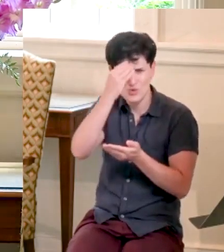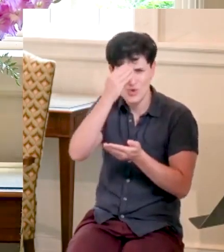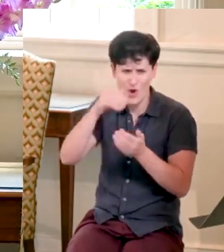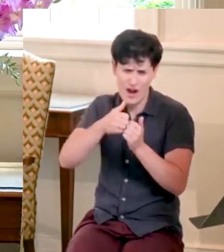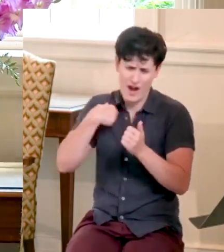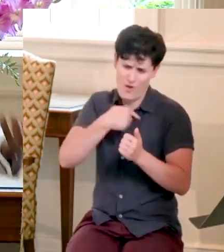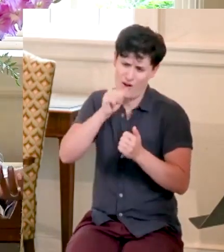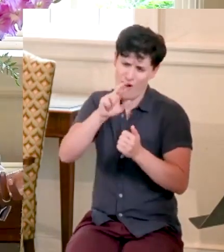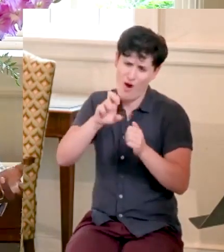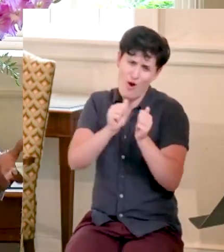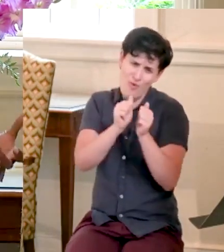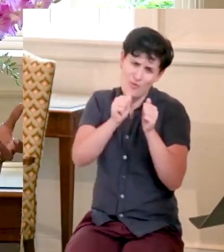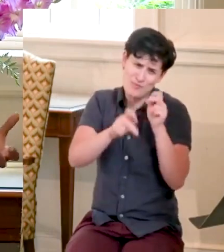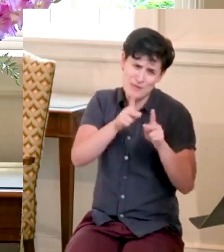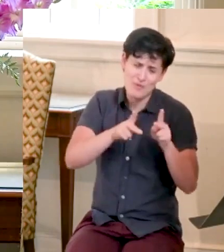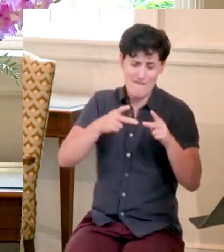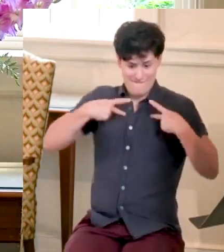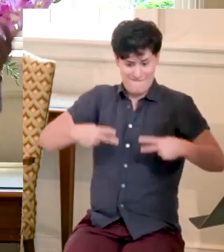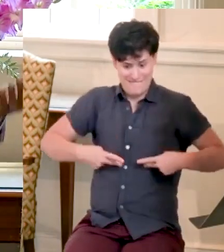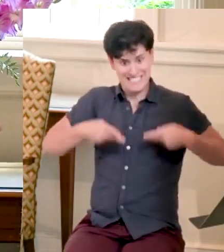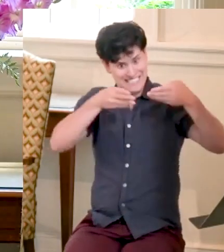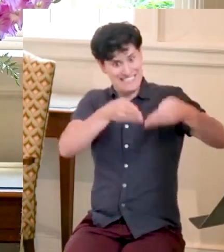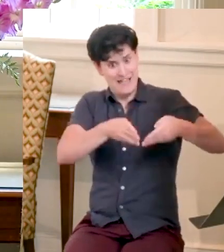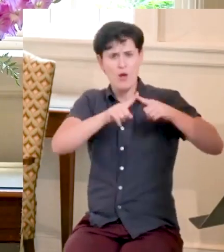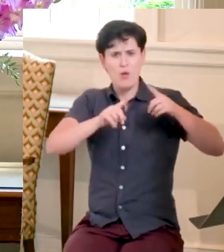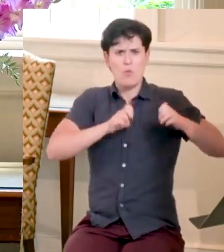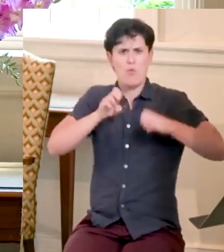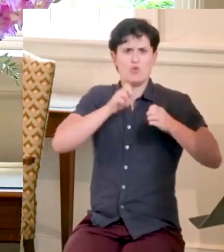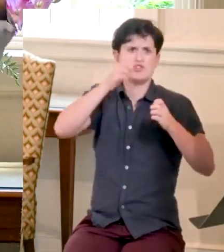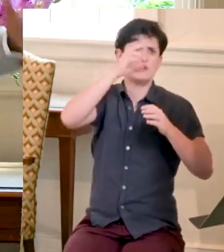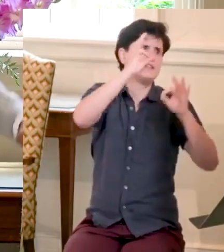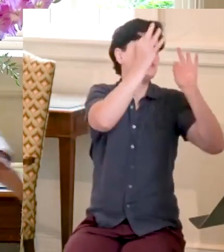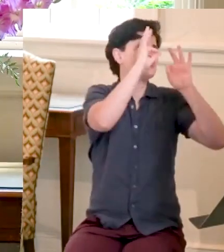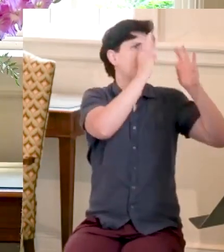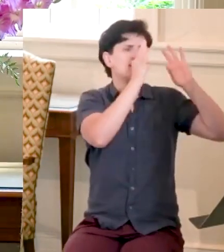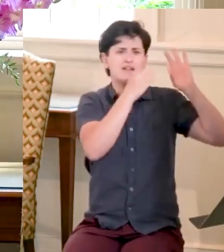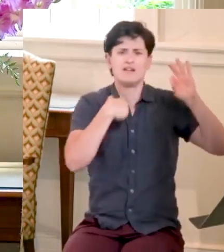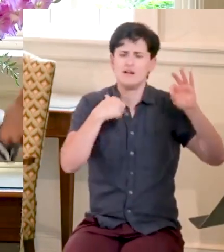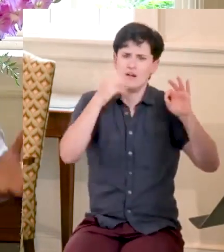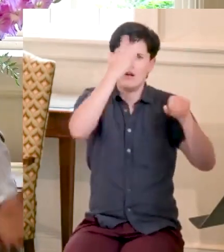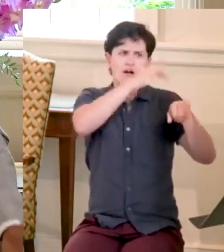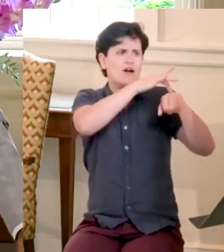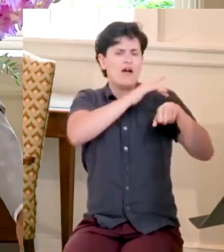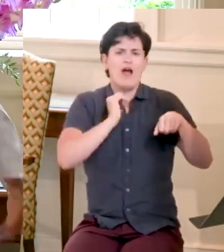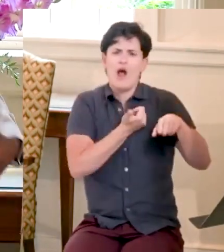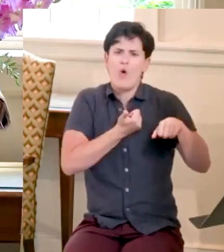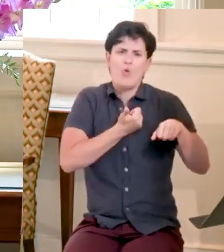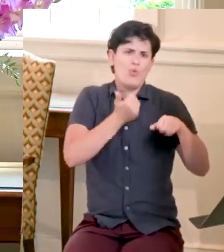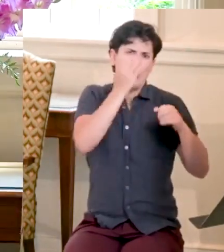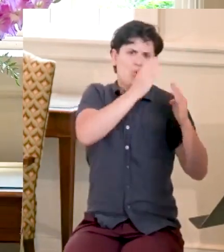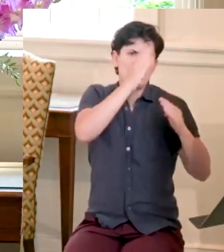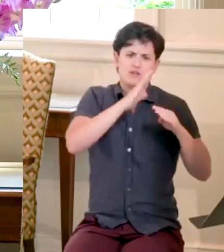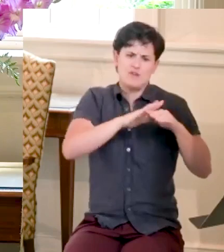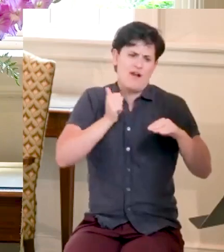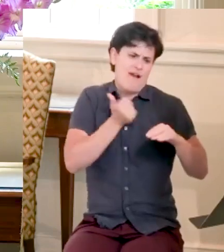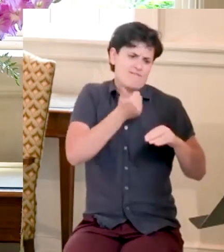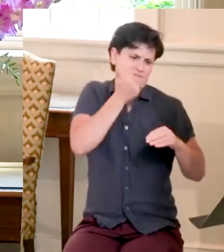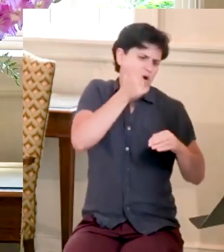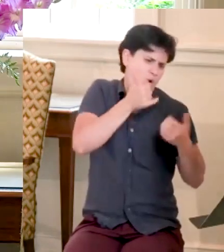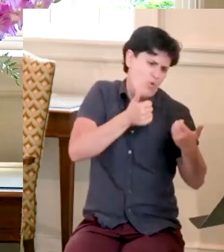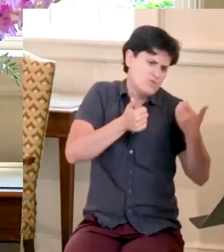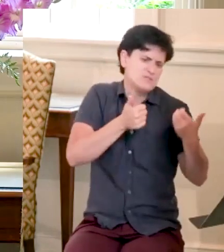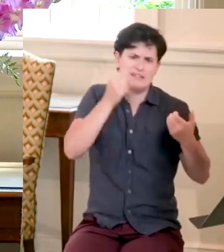people, physically present, but emotionally elsewhere, caught up in our own worries on our phones, thinking about tomorrow,